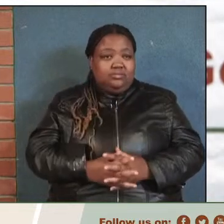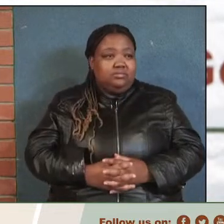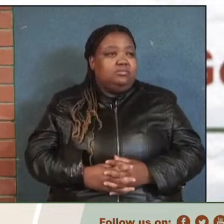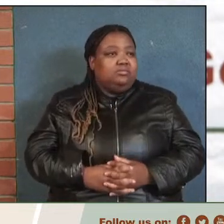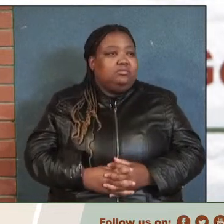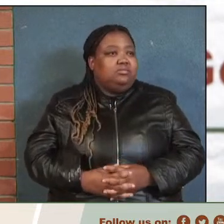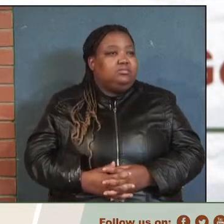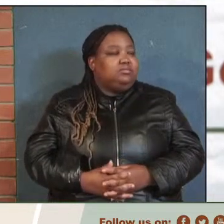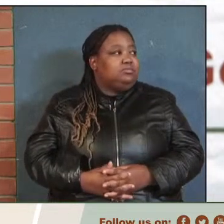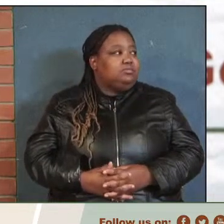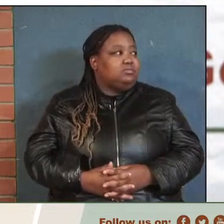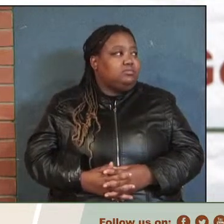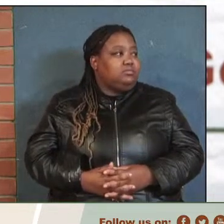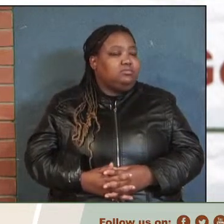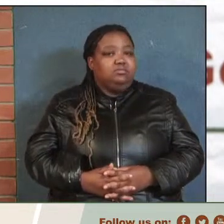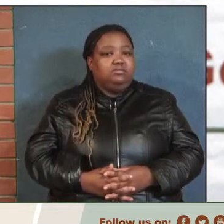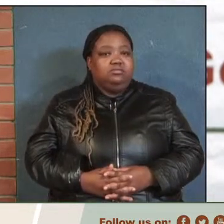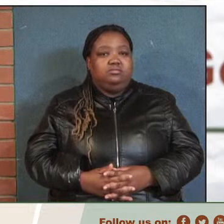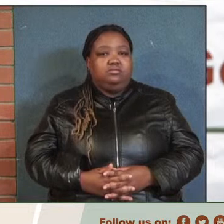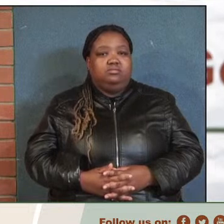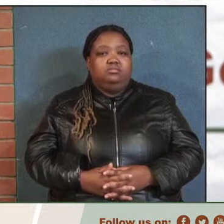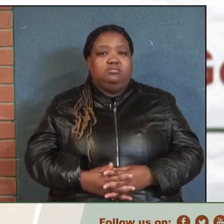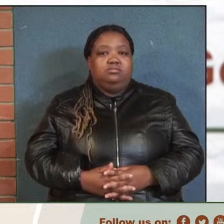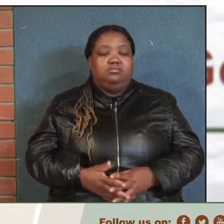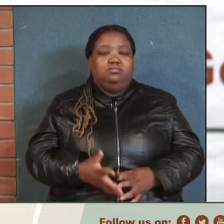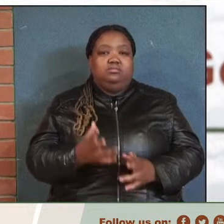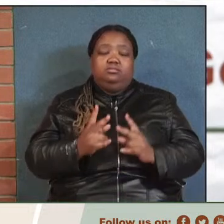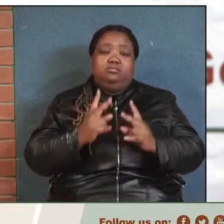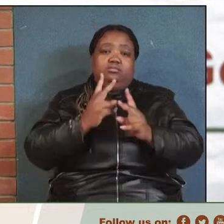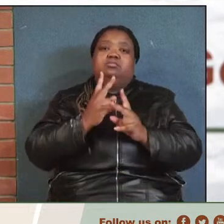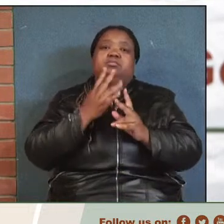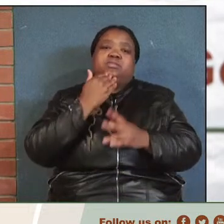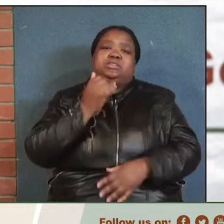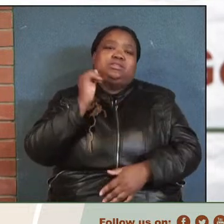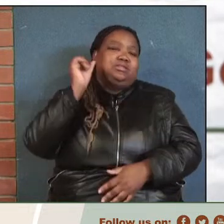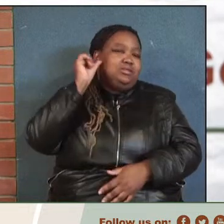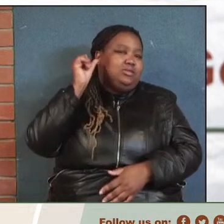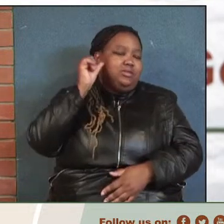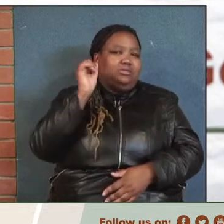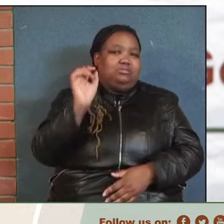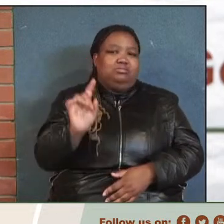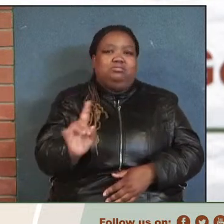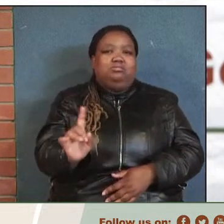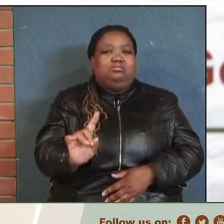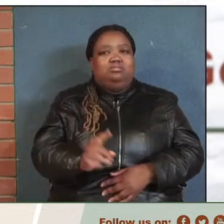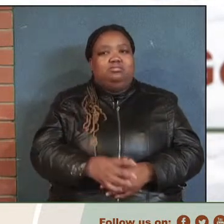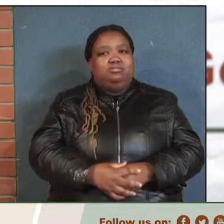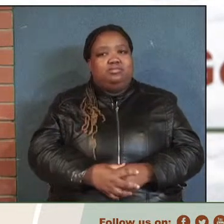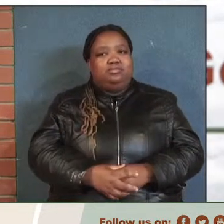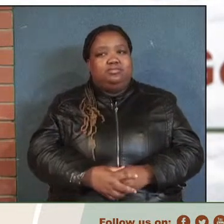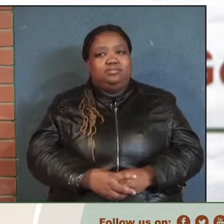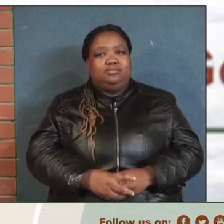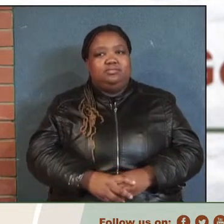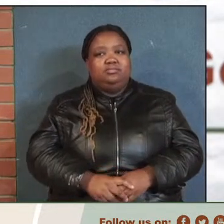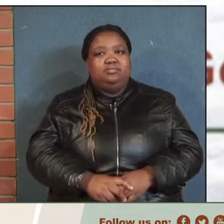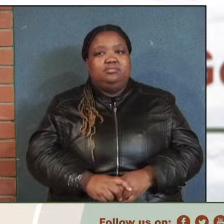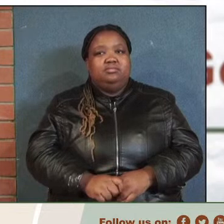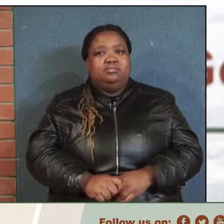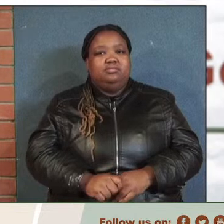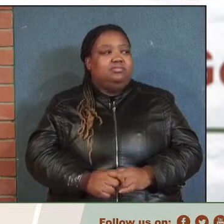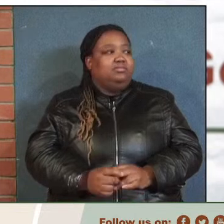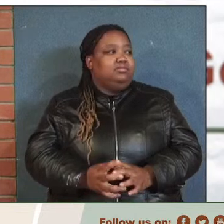Honorable members, please refrain from making noise. I repeat again, please refrain from making noise. Honorable